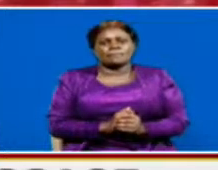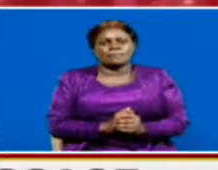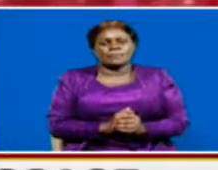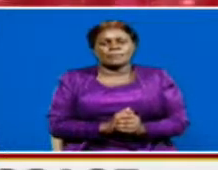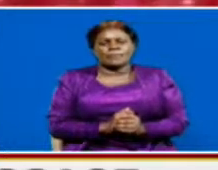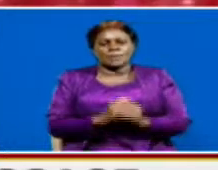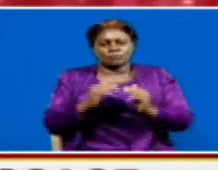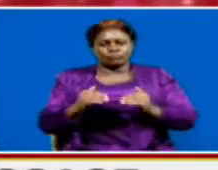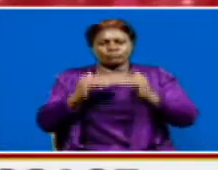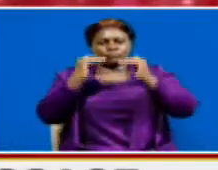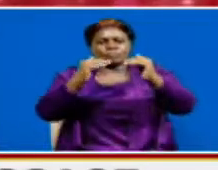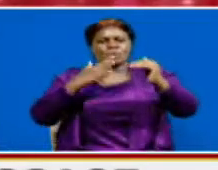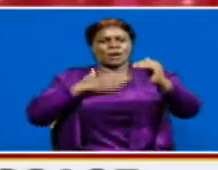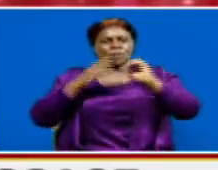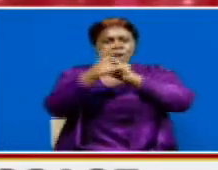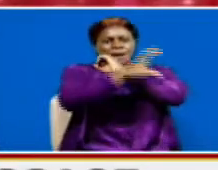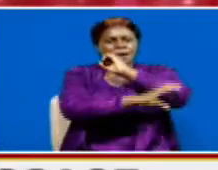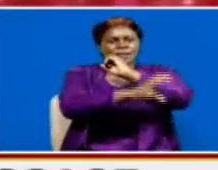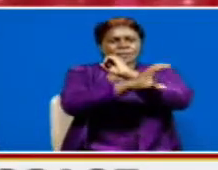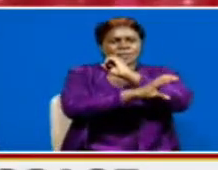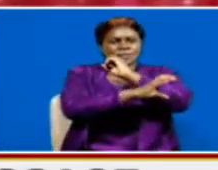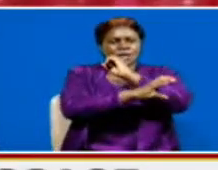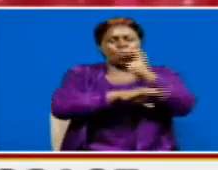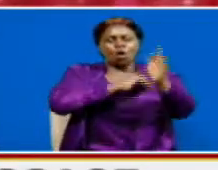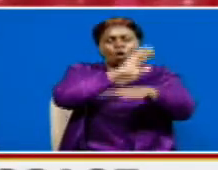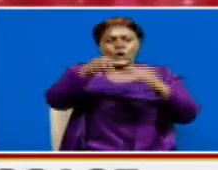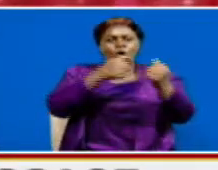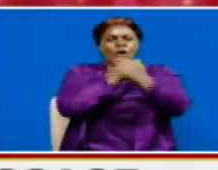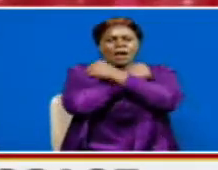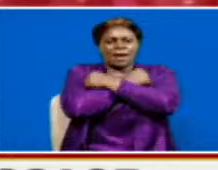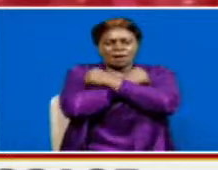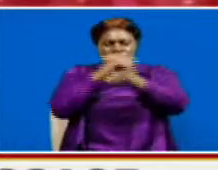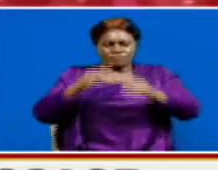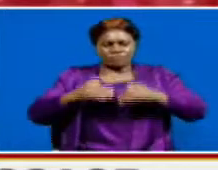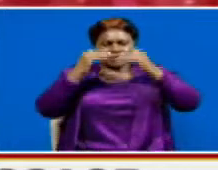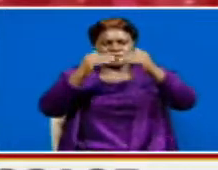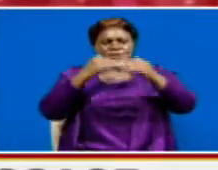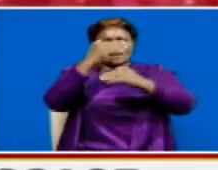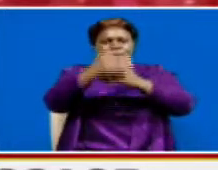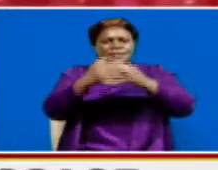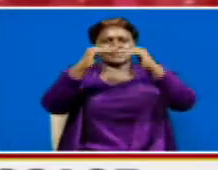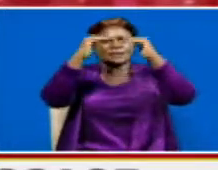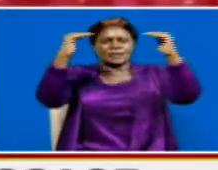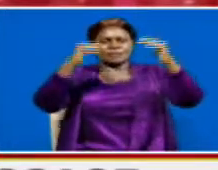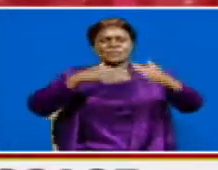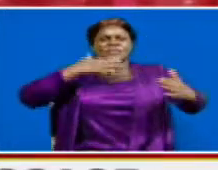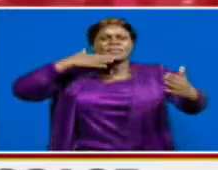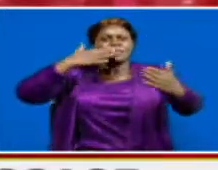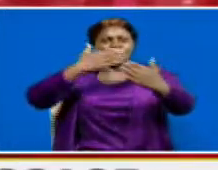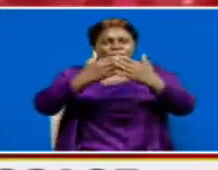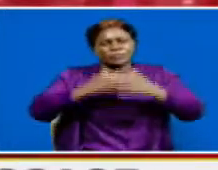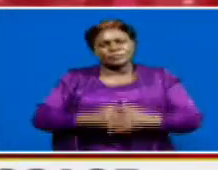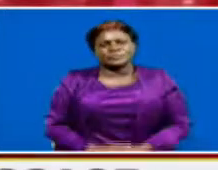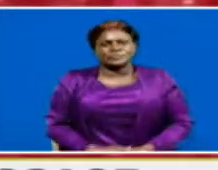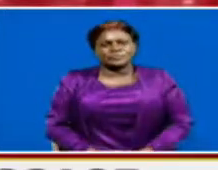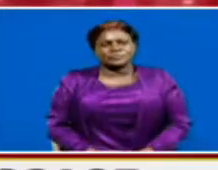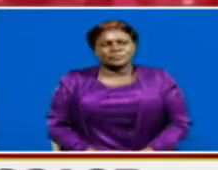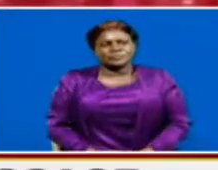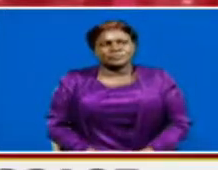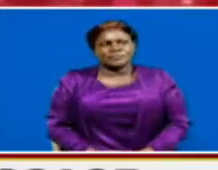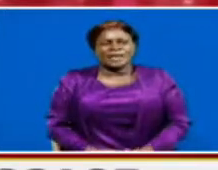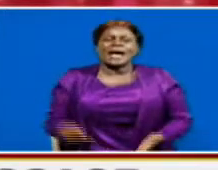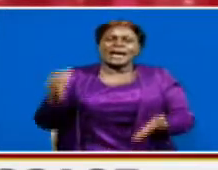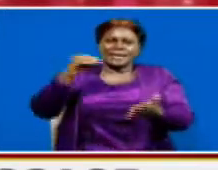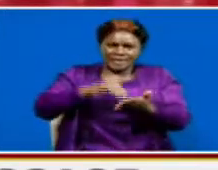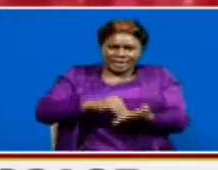to move our country, the country we all love, to the next level. Thank you. I